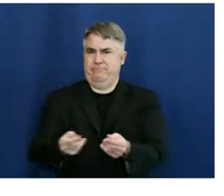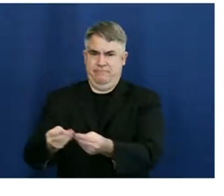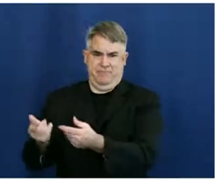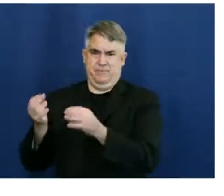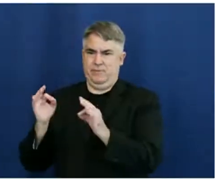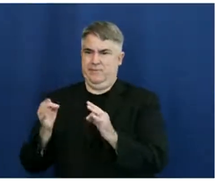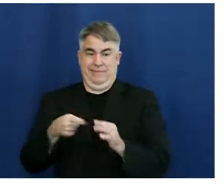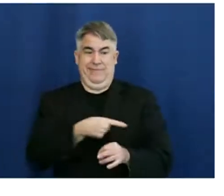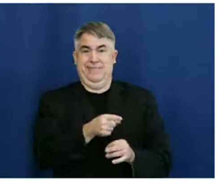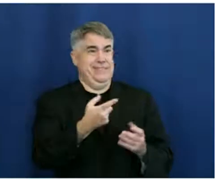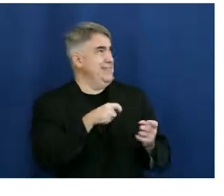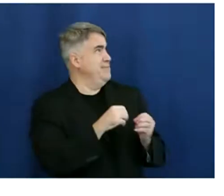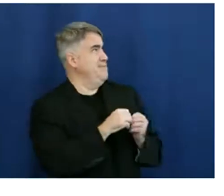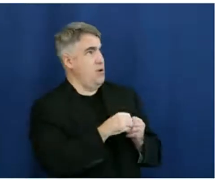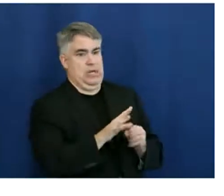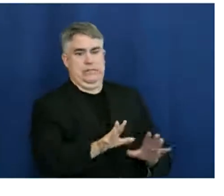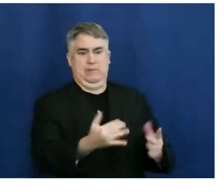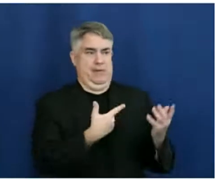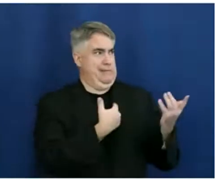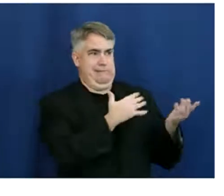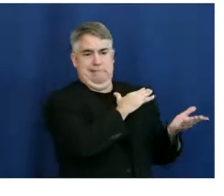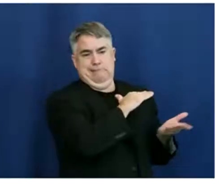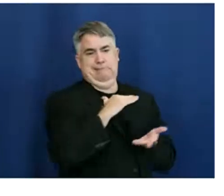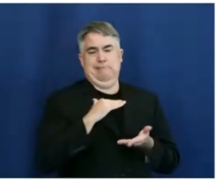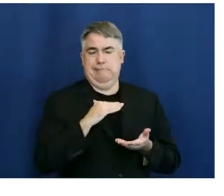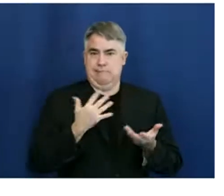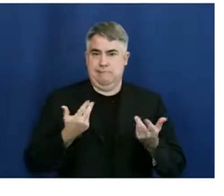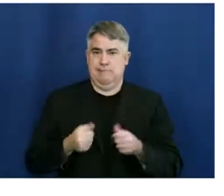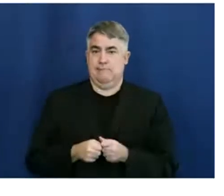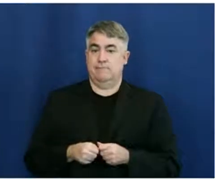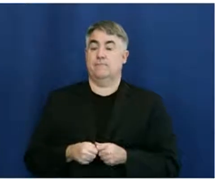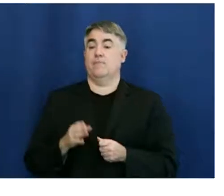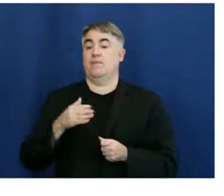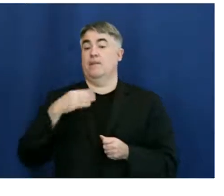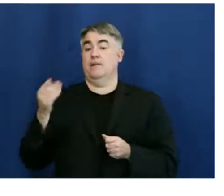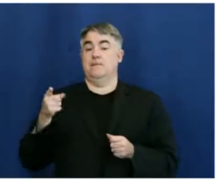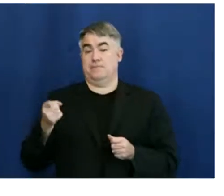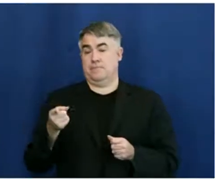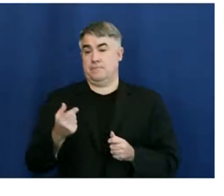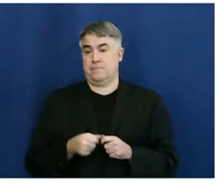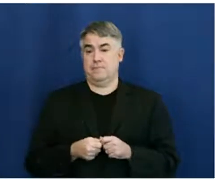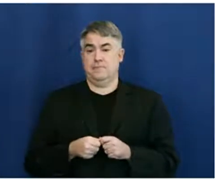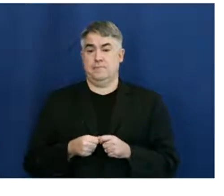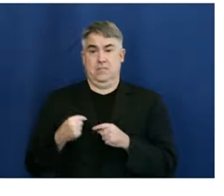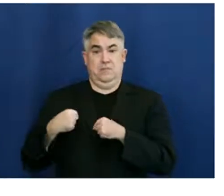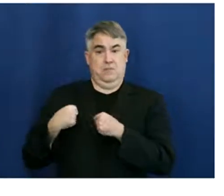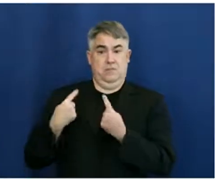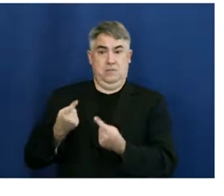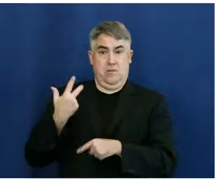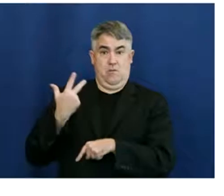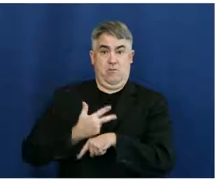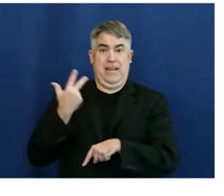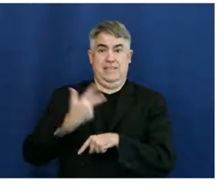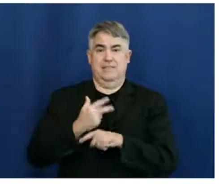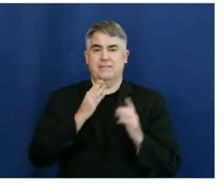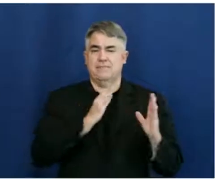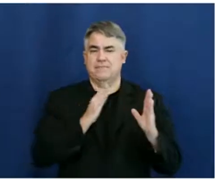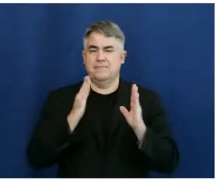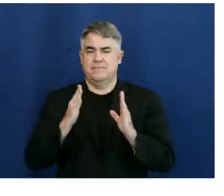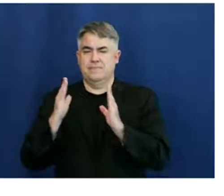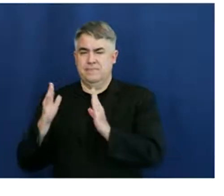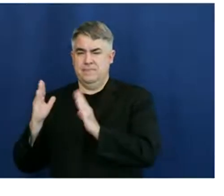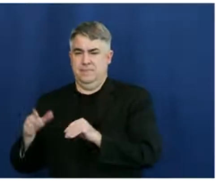supply. As it relates to cases, you'll see here we had 3 days in a row under 1,000.